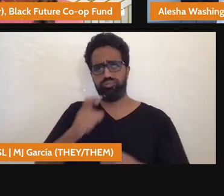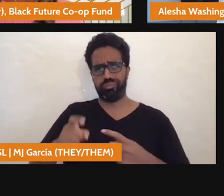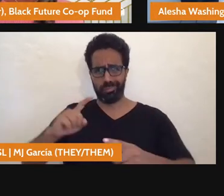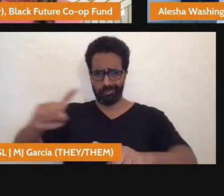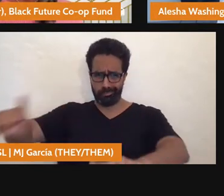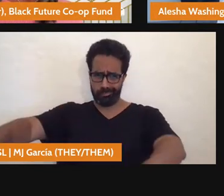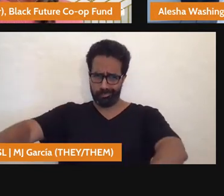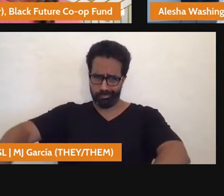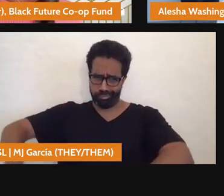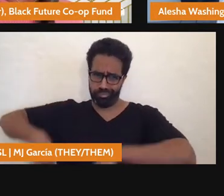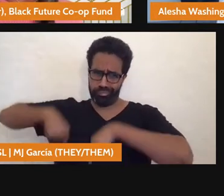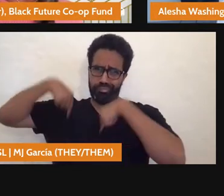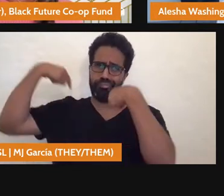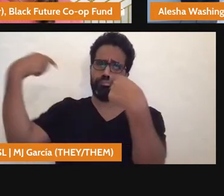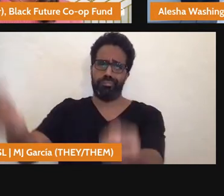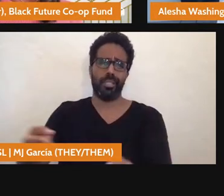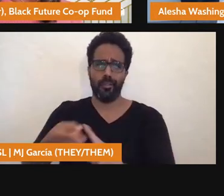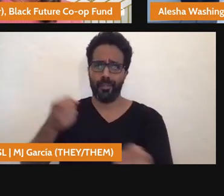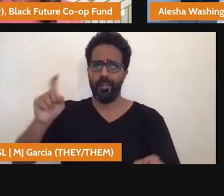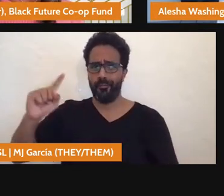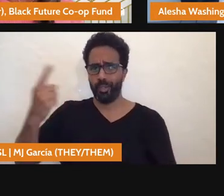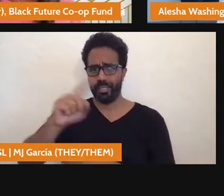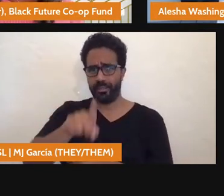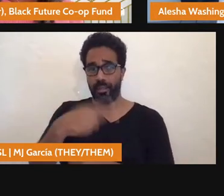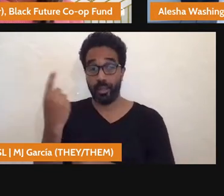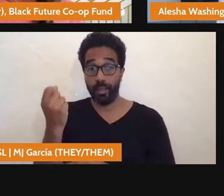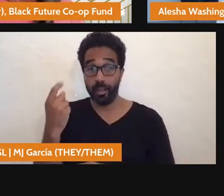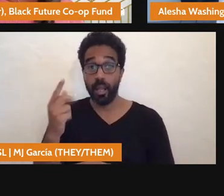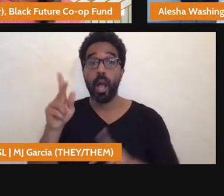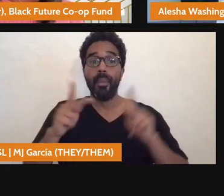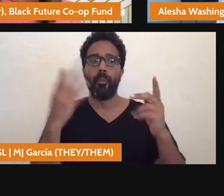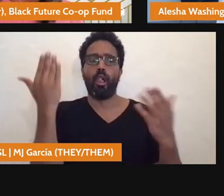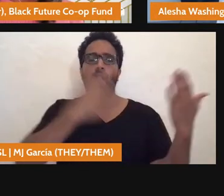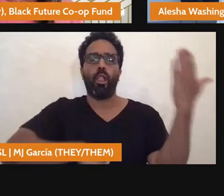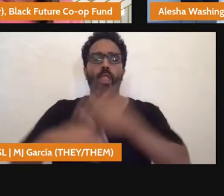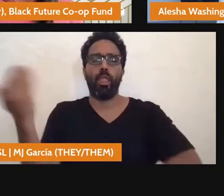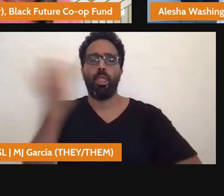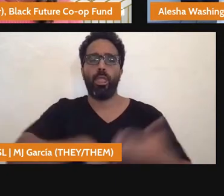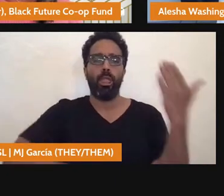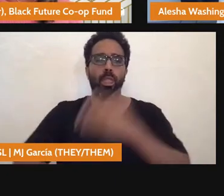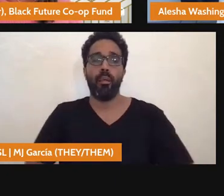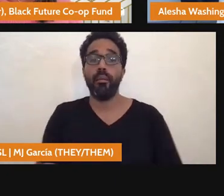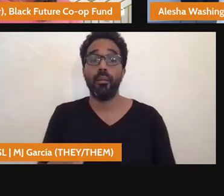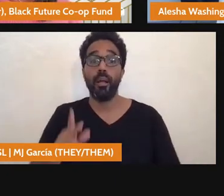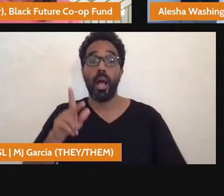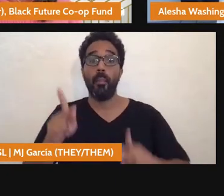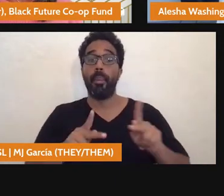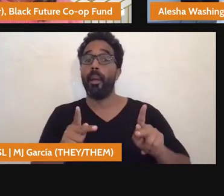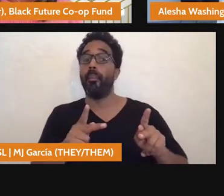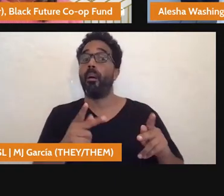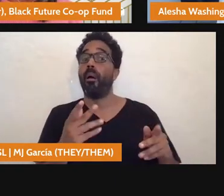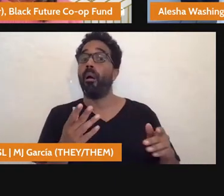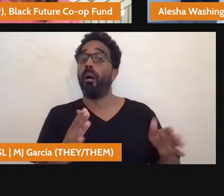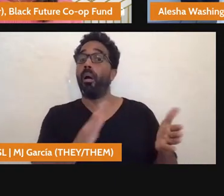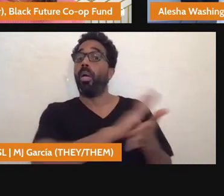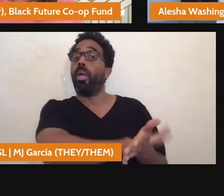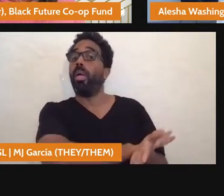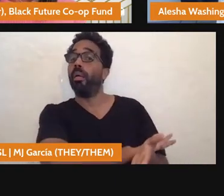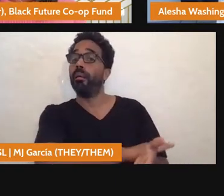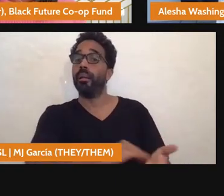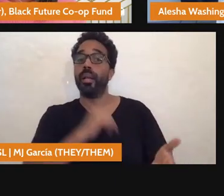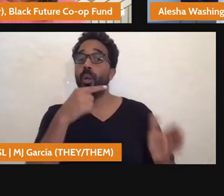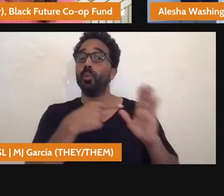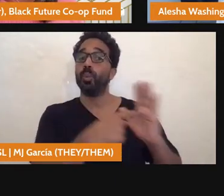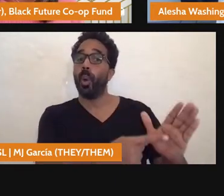of time. It just wasn't at the forefront of what was seen, what was shared. It wasn't at the forefront of the philanthropic narrative. But here